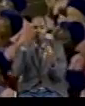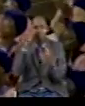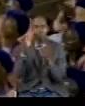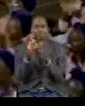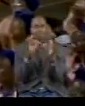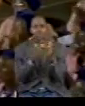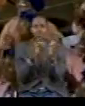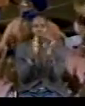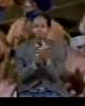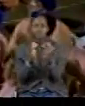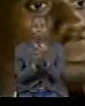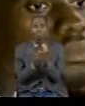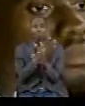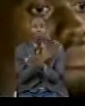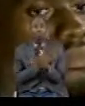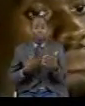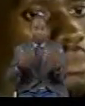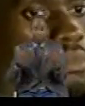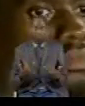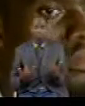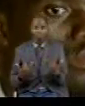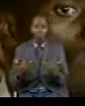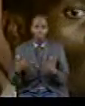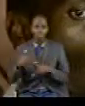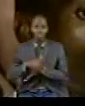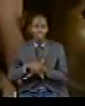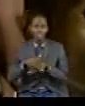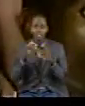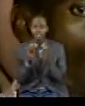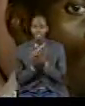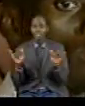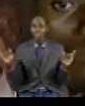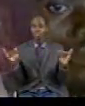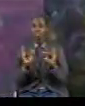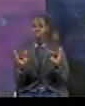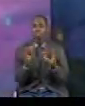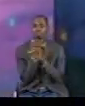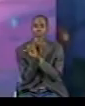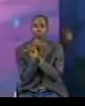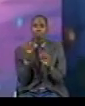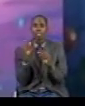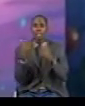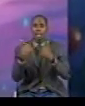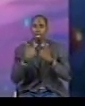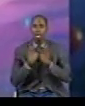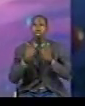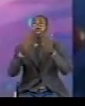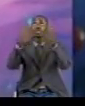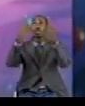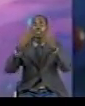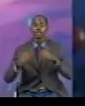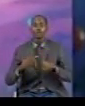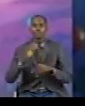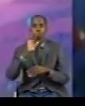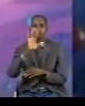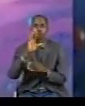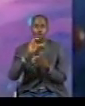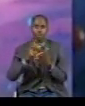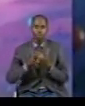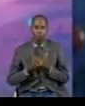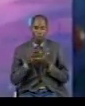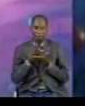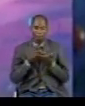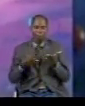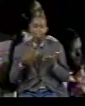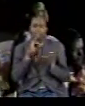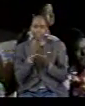And tonight, that same redemption has come. Your own portion is here